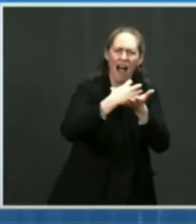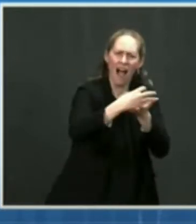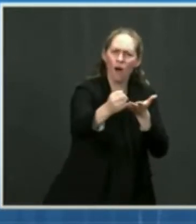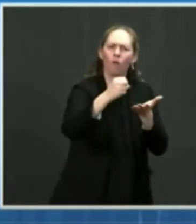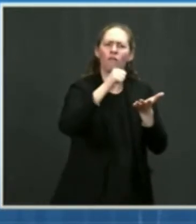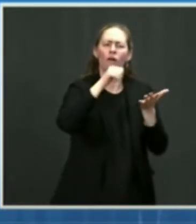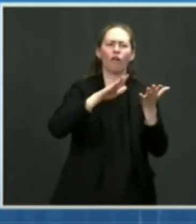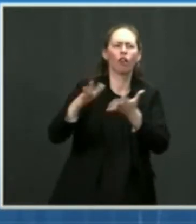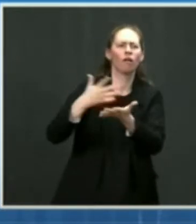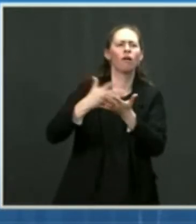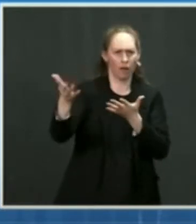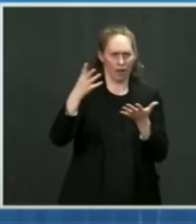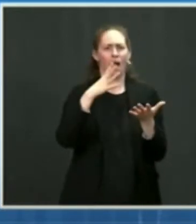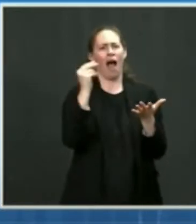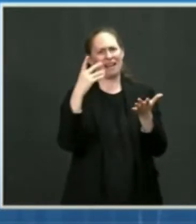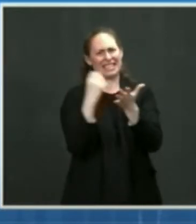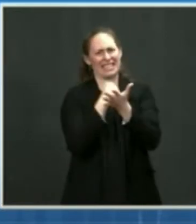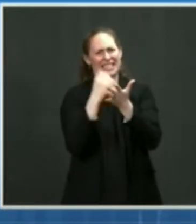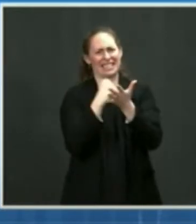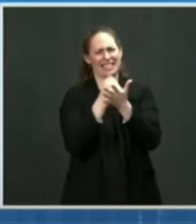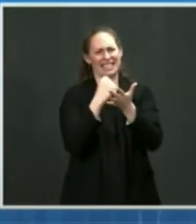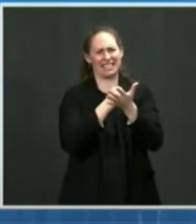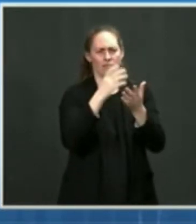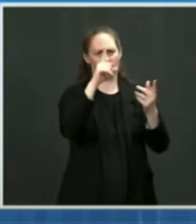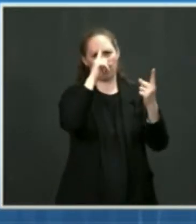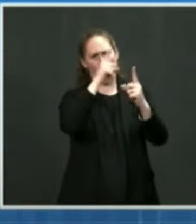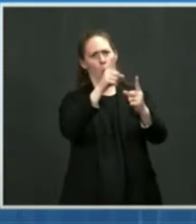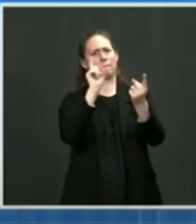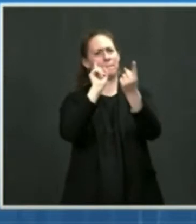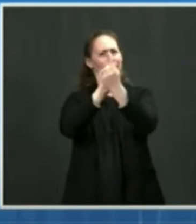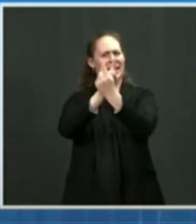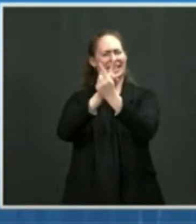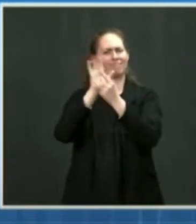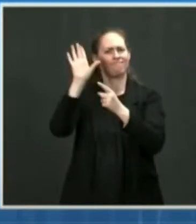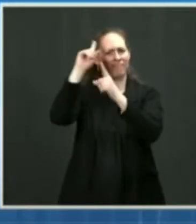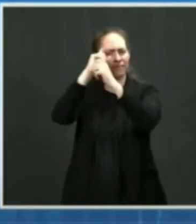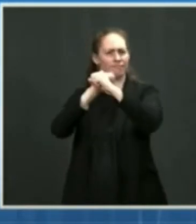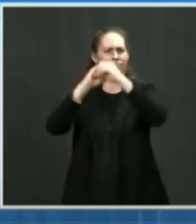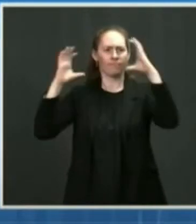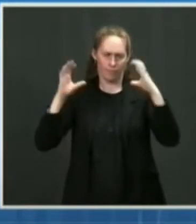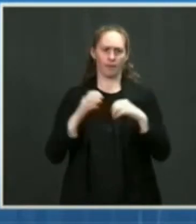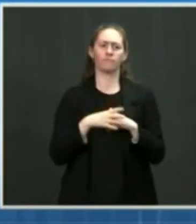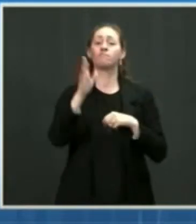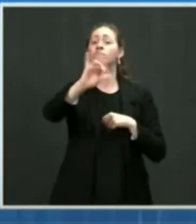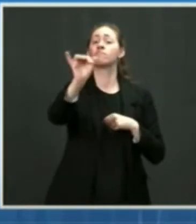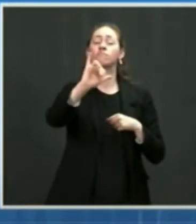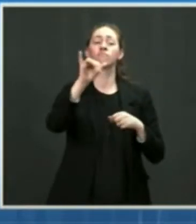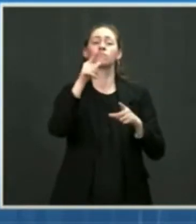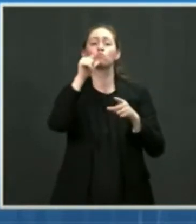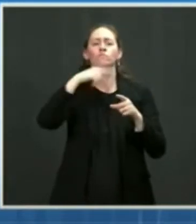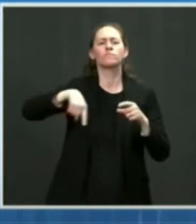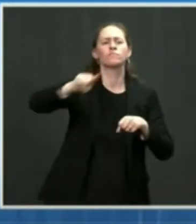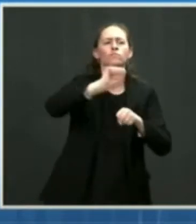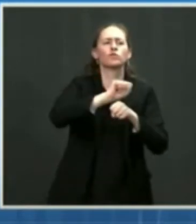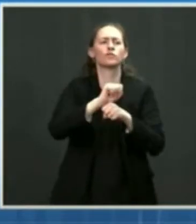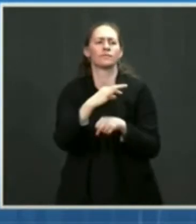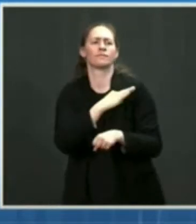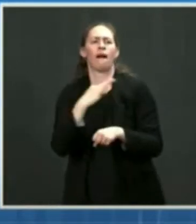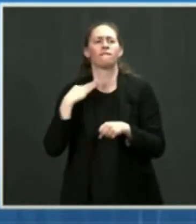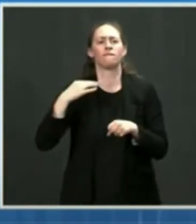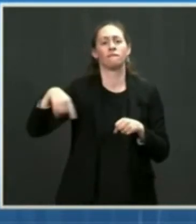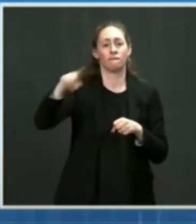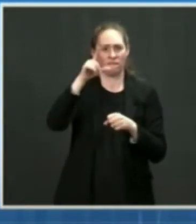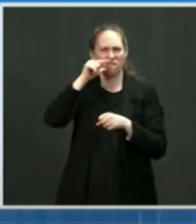best practices to meet the goals of speed and equity. On personnel, we've offered to surge federal personnel, including